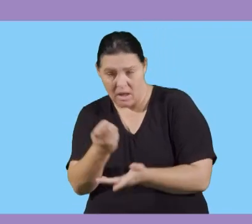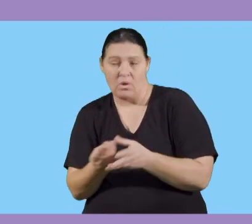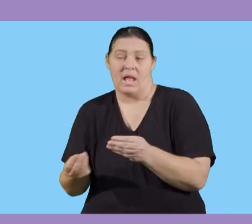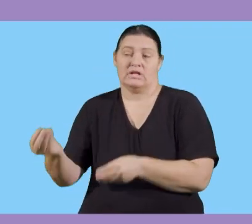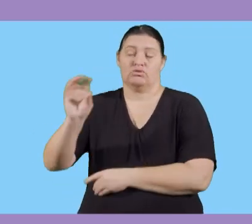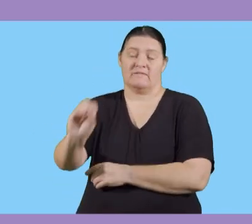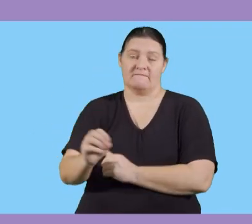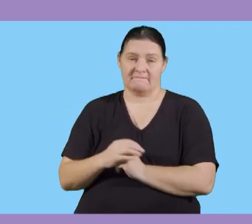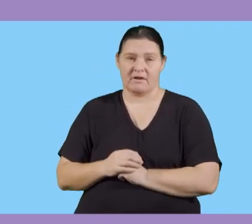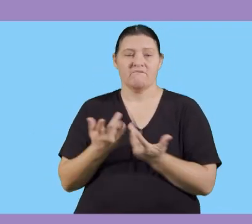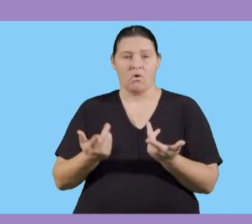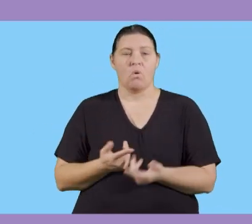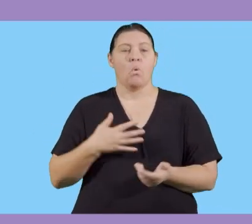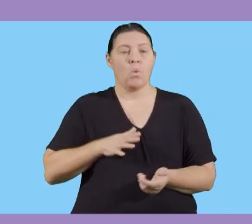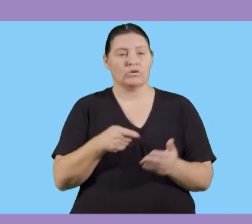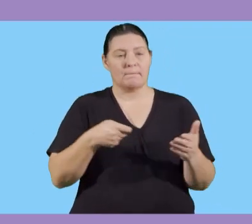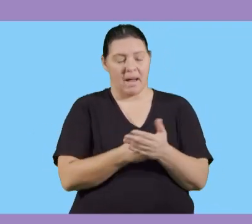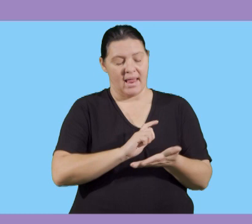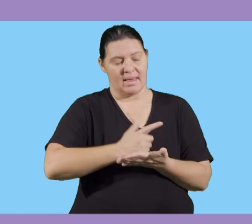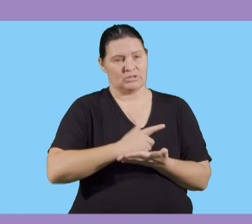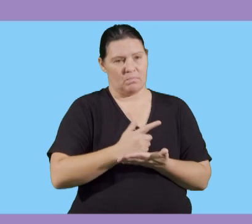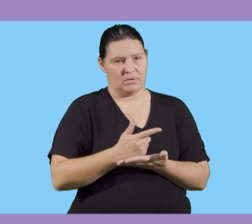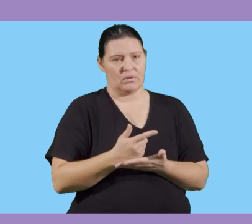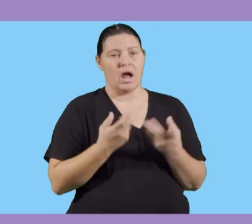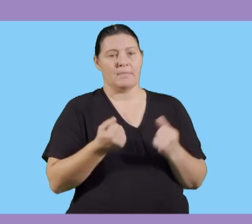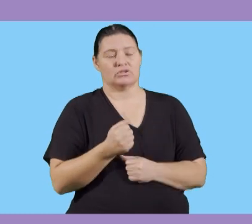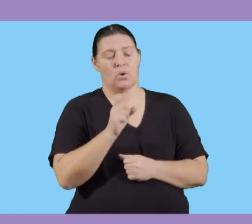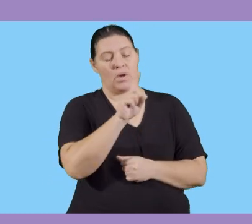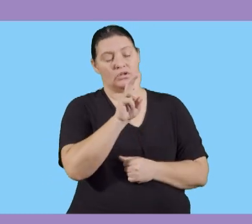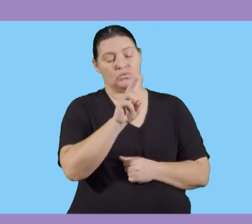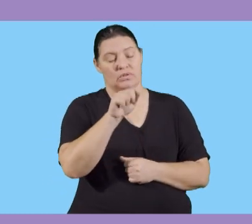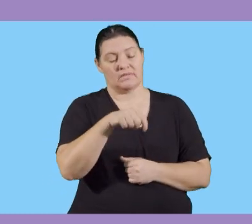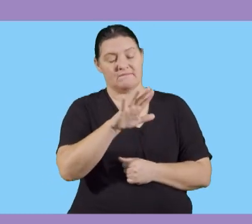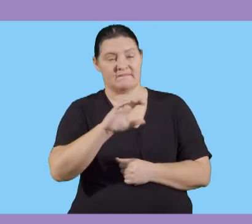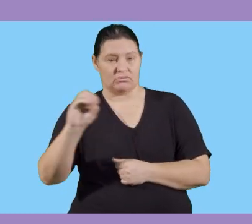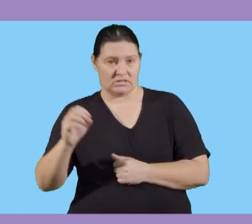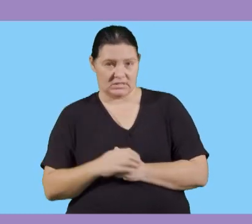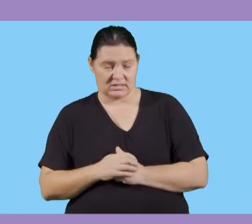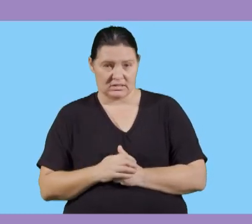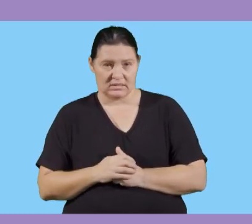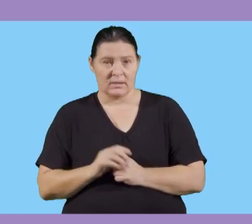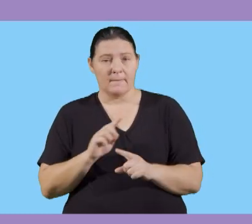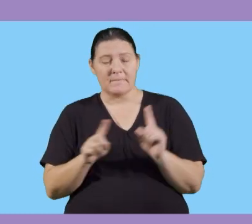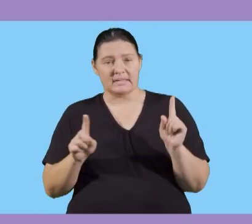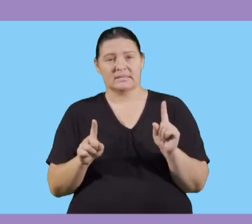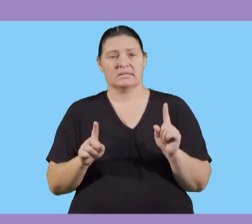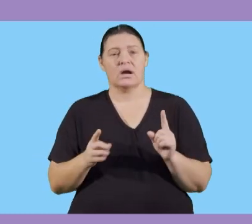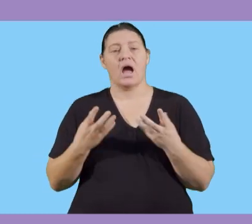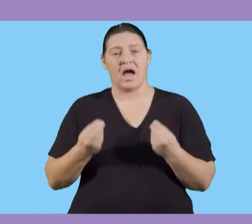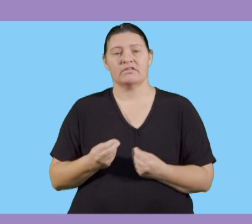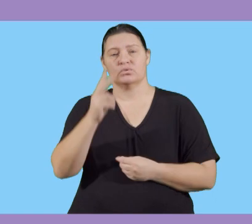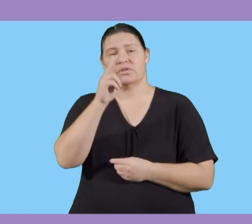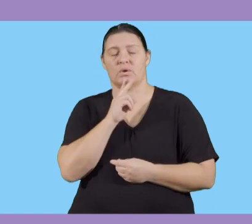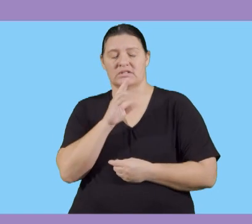For example, wanting to buy a laptop that costs 12,500 rands, but only having 2,000